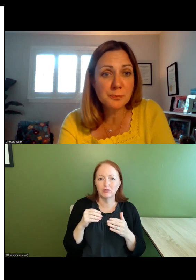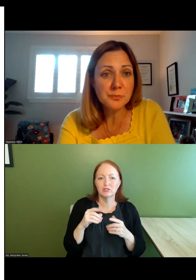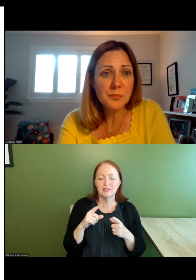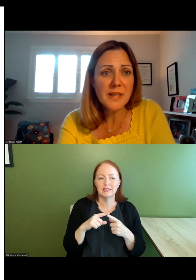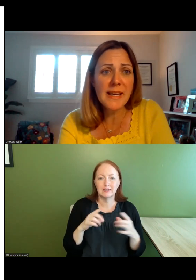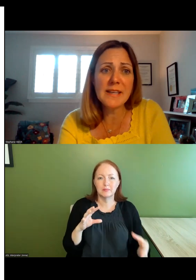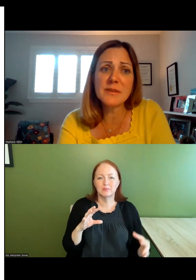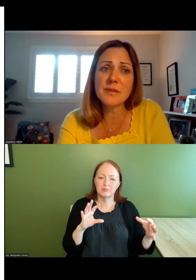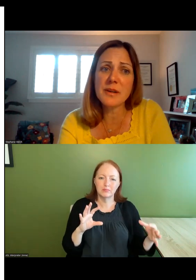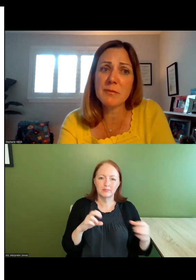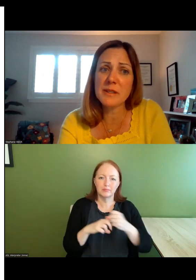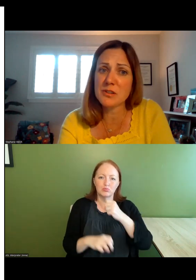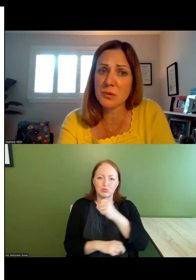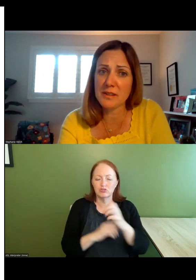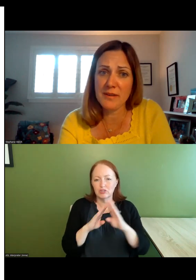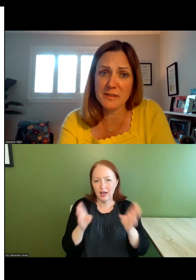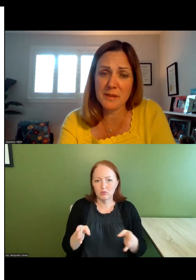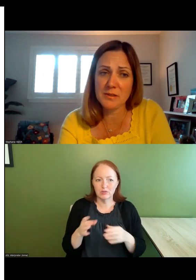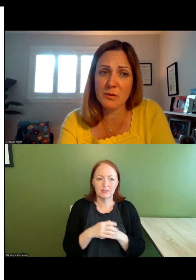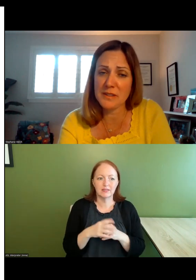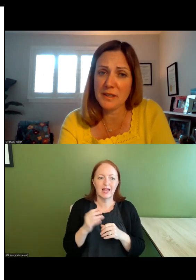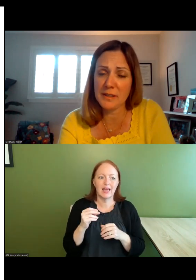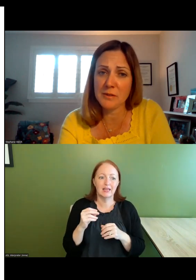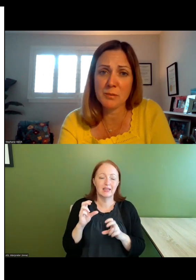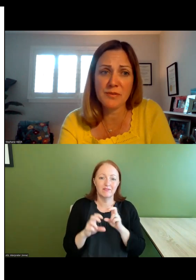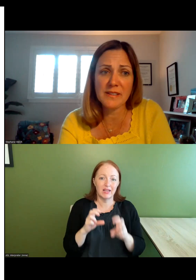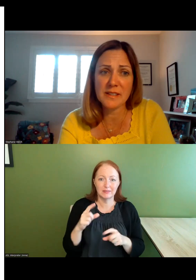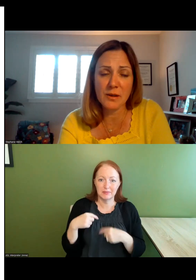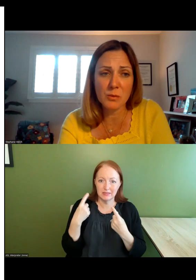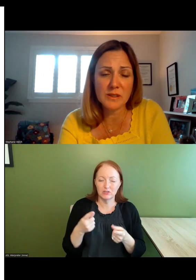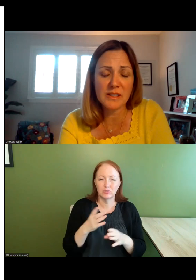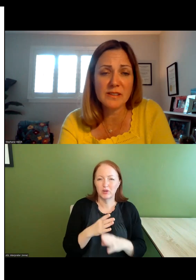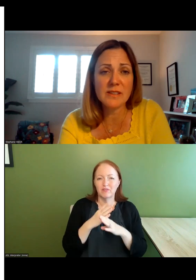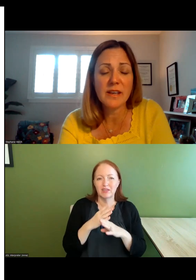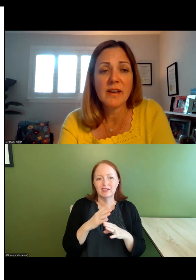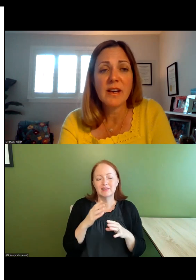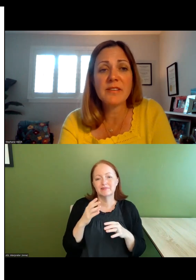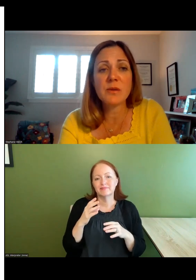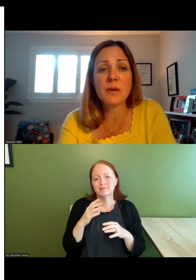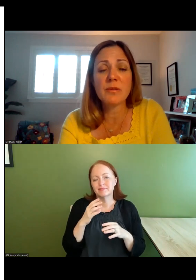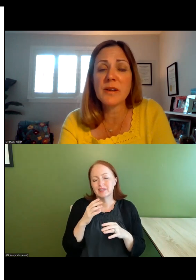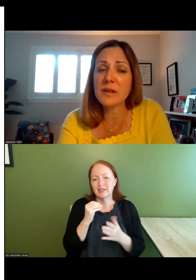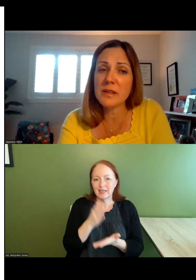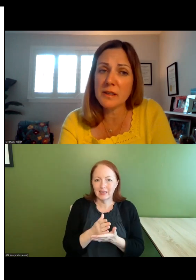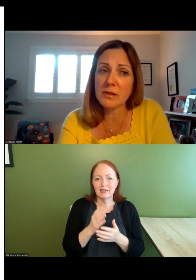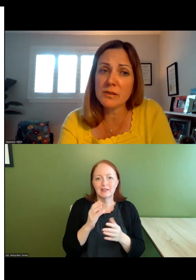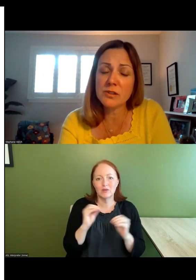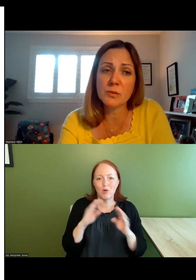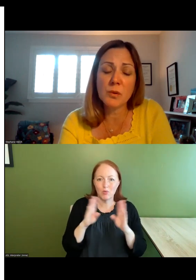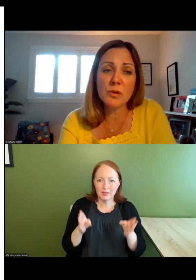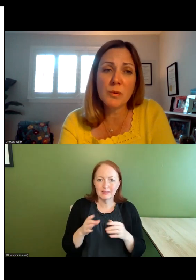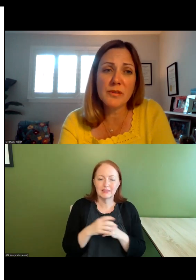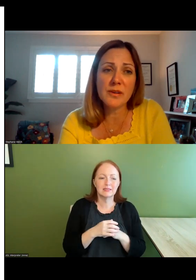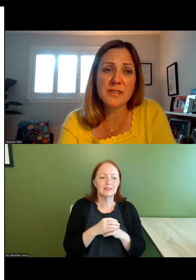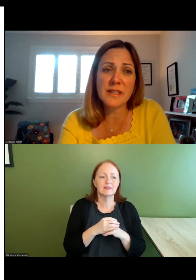housing, and there have been historic investments over the time to prevent and end homelessness. I think we are very eager